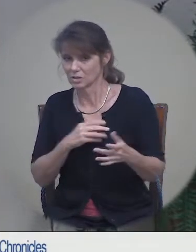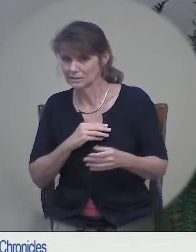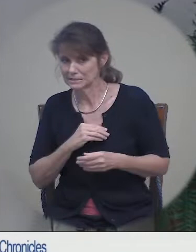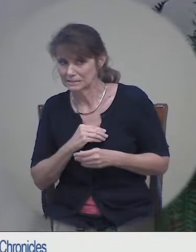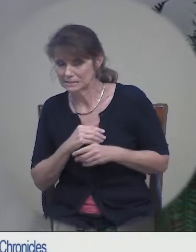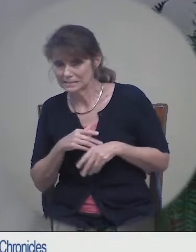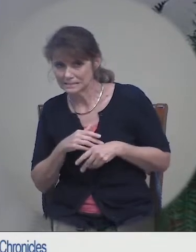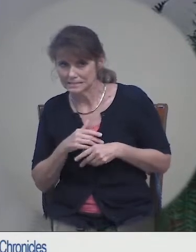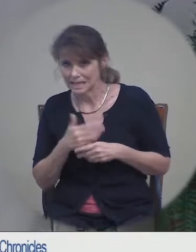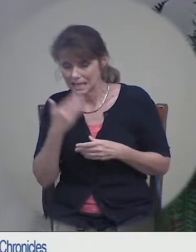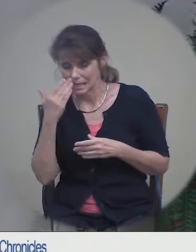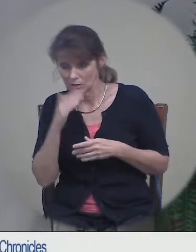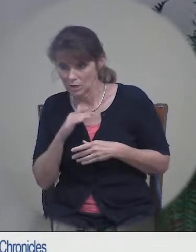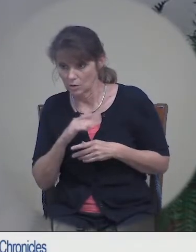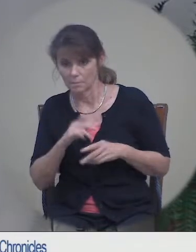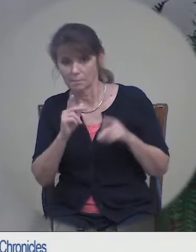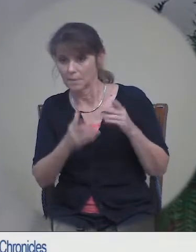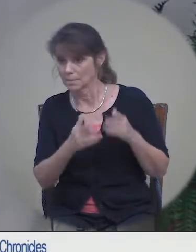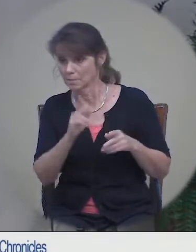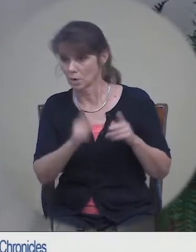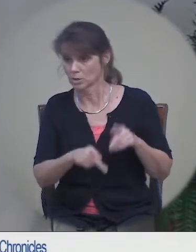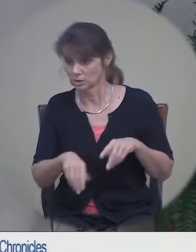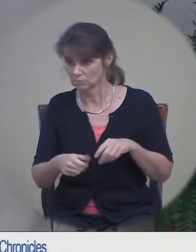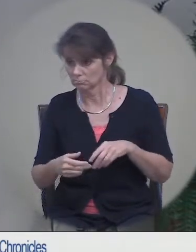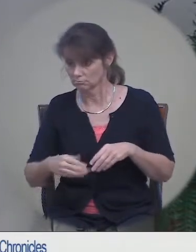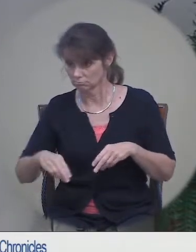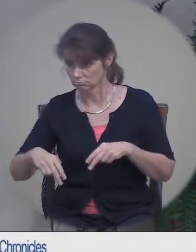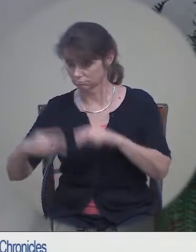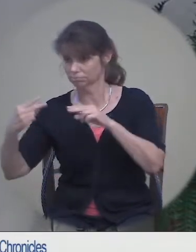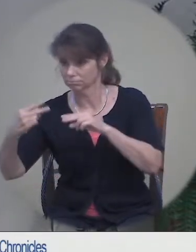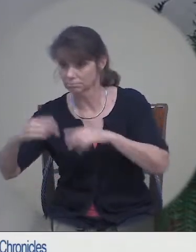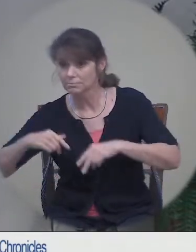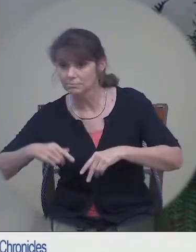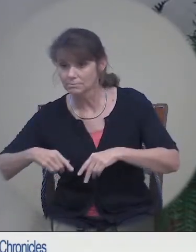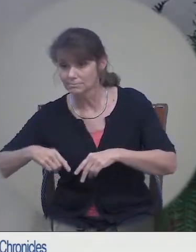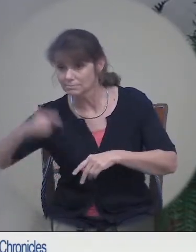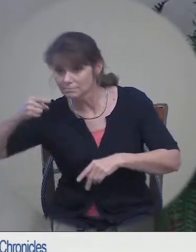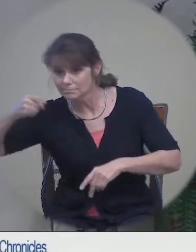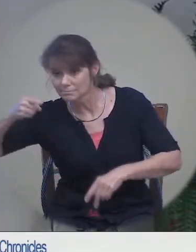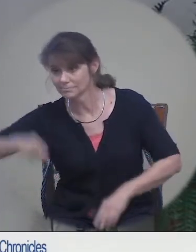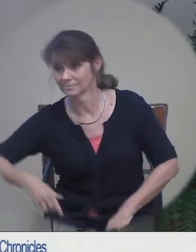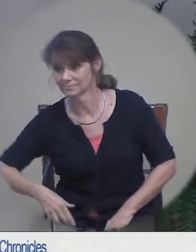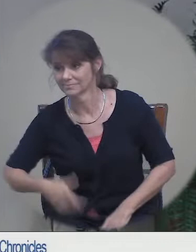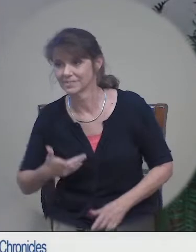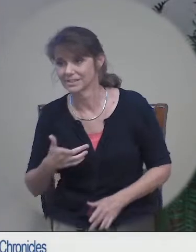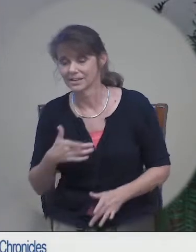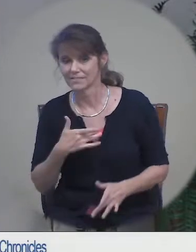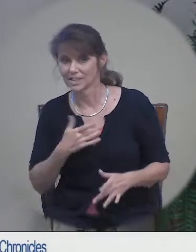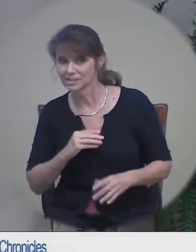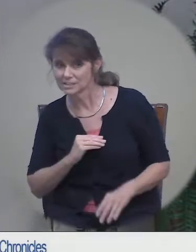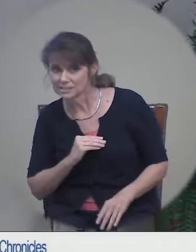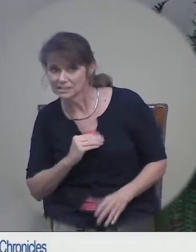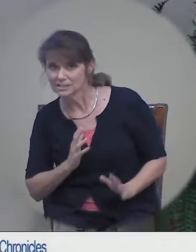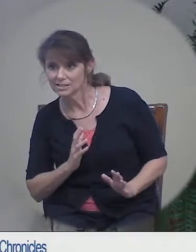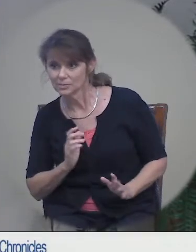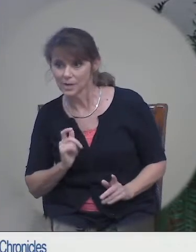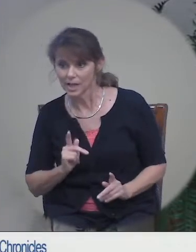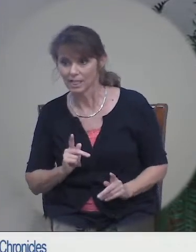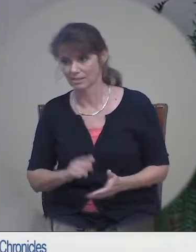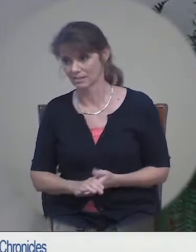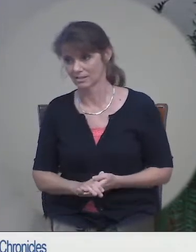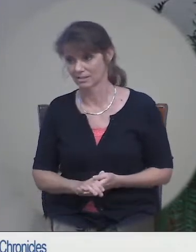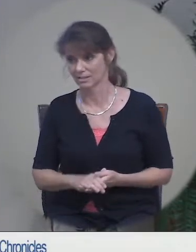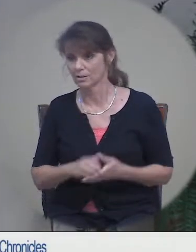when they confront you strongly, all the facts and data you have just kind of float out the window. It happens to me all the time. But the